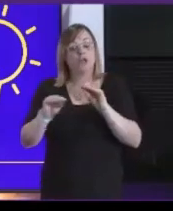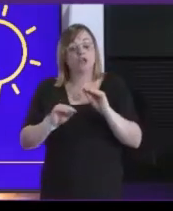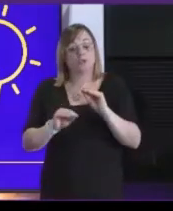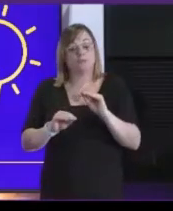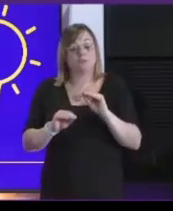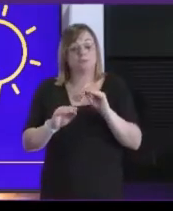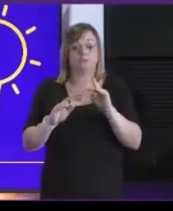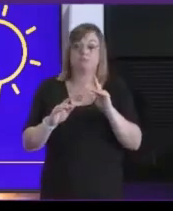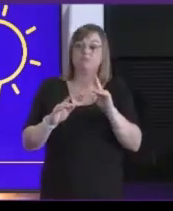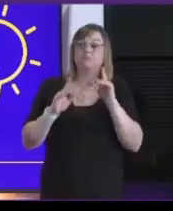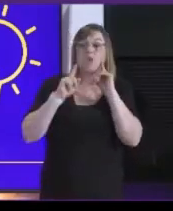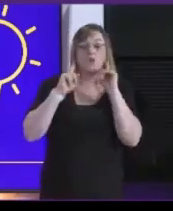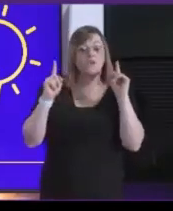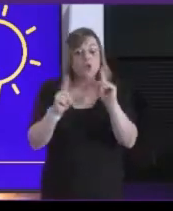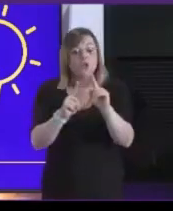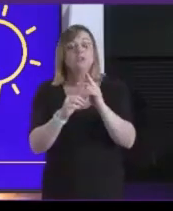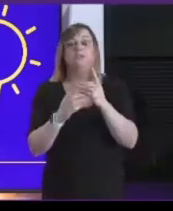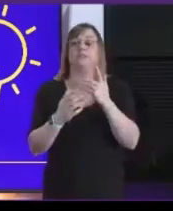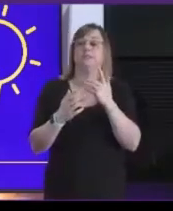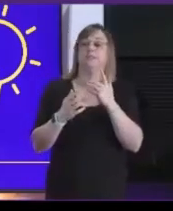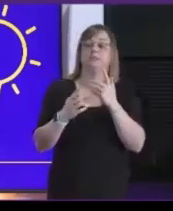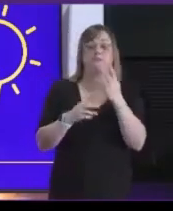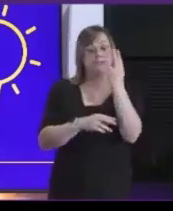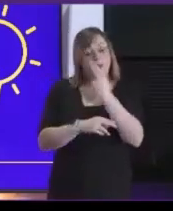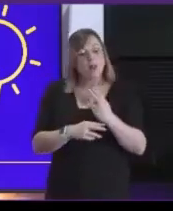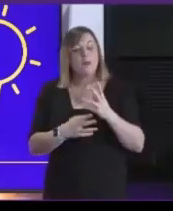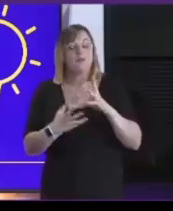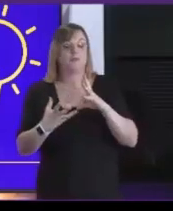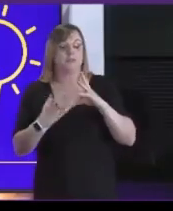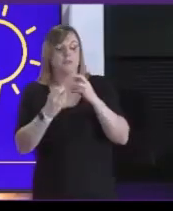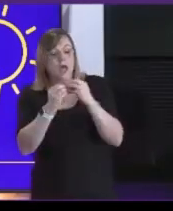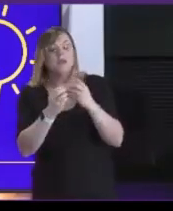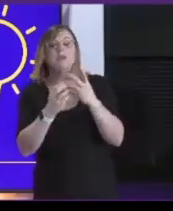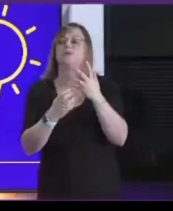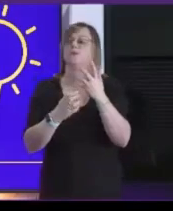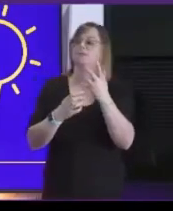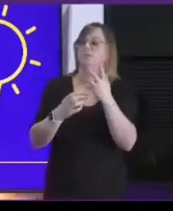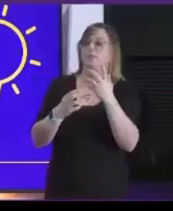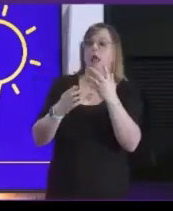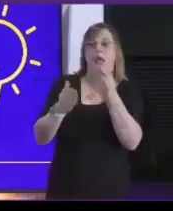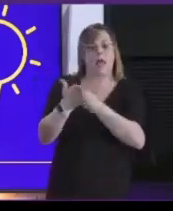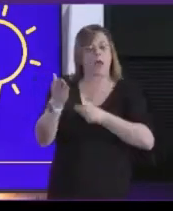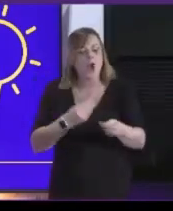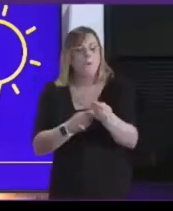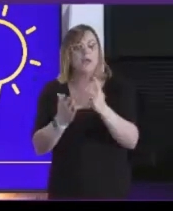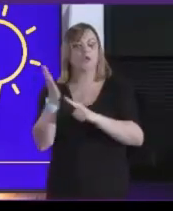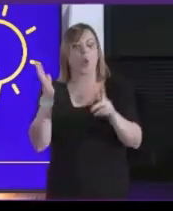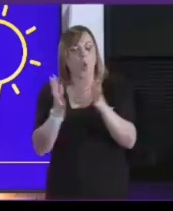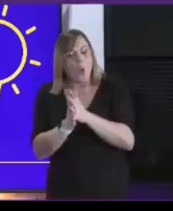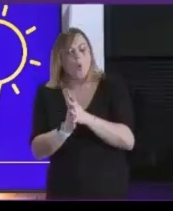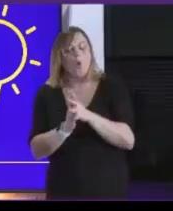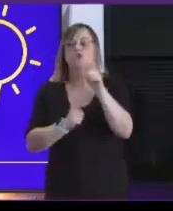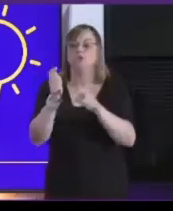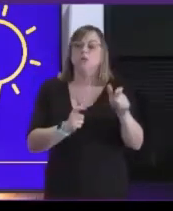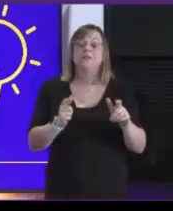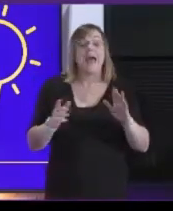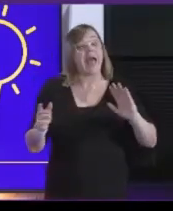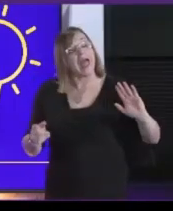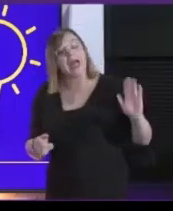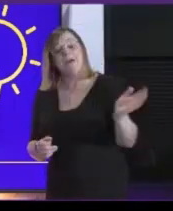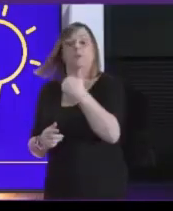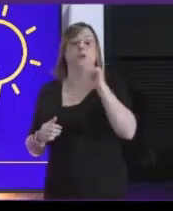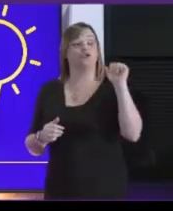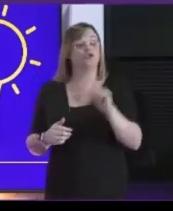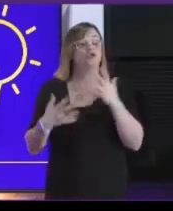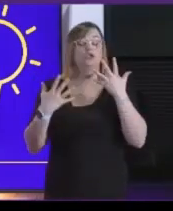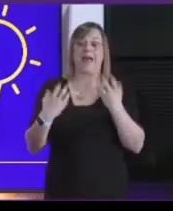higher education for developers, designers, leaders, economics, law people, you know, everybody should